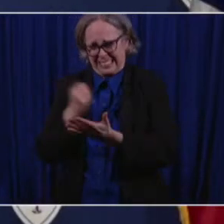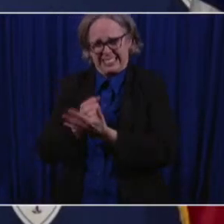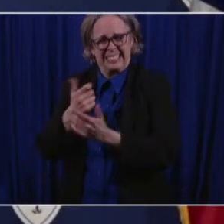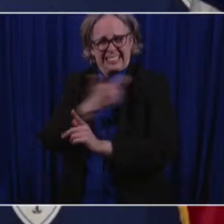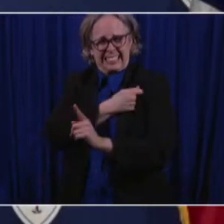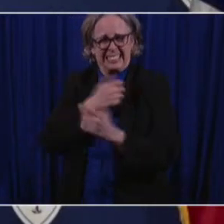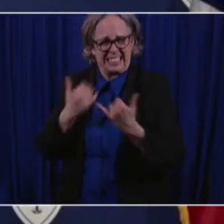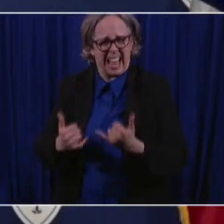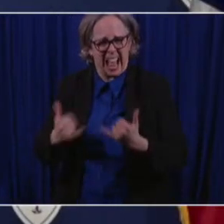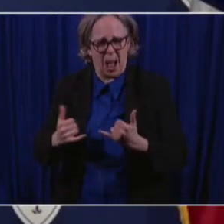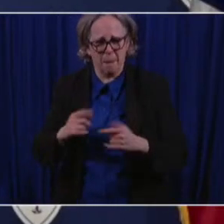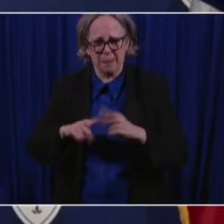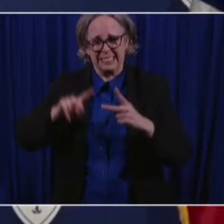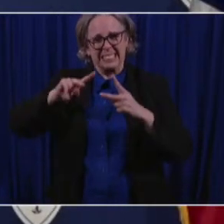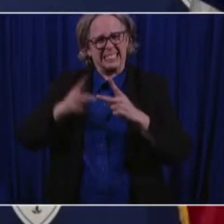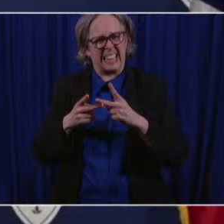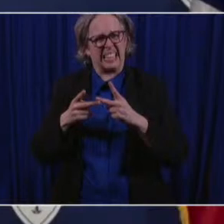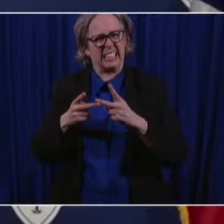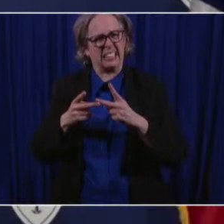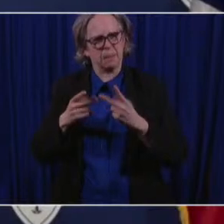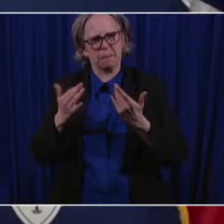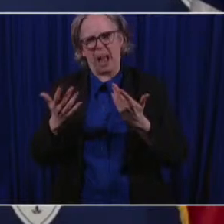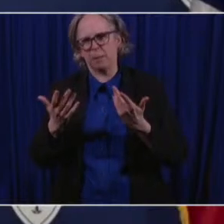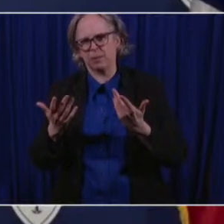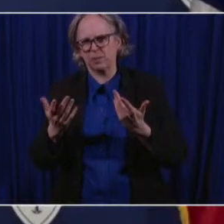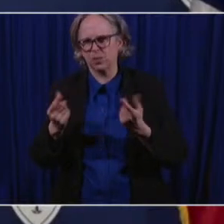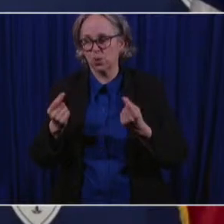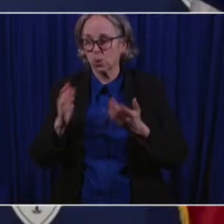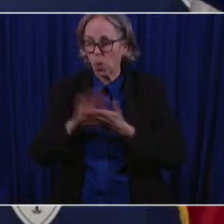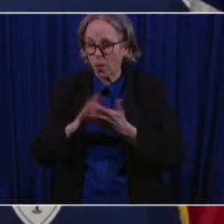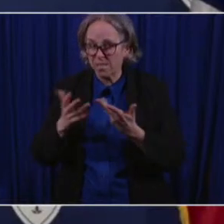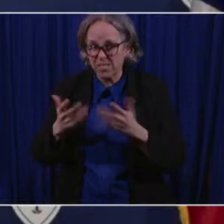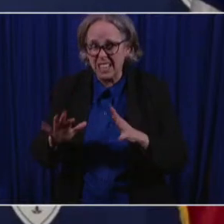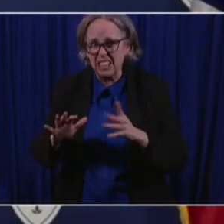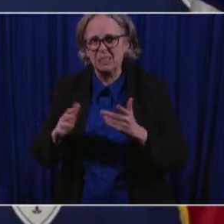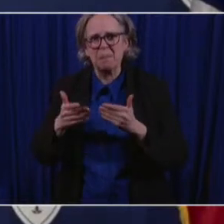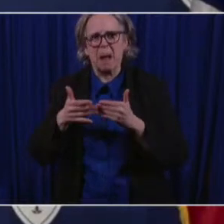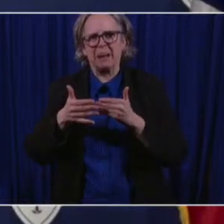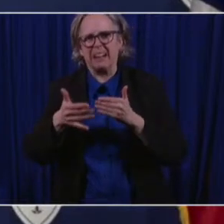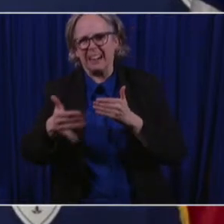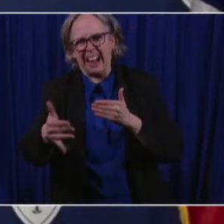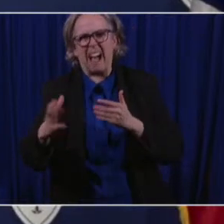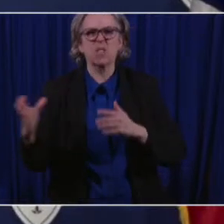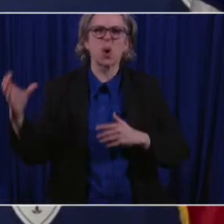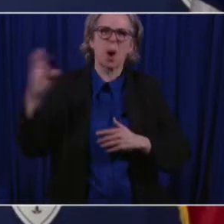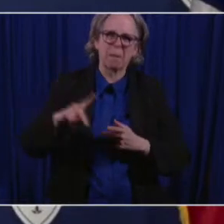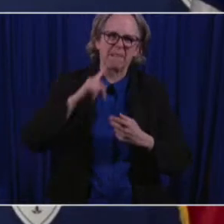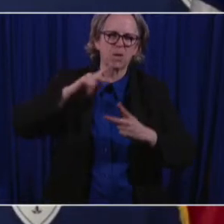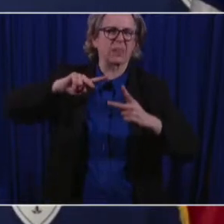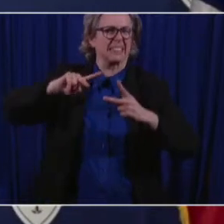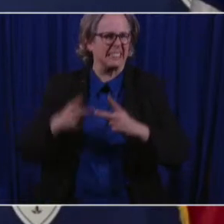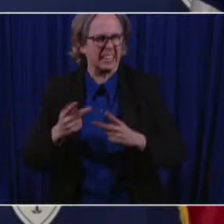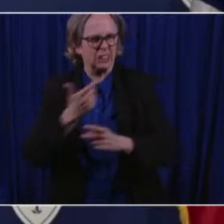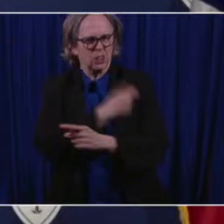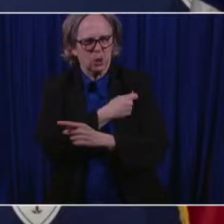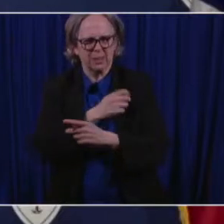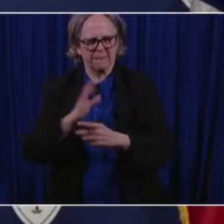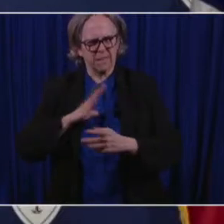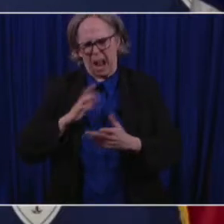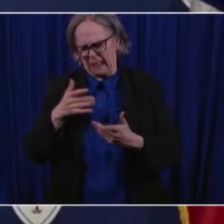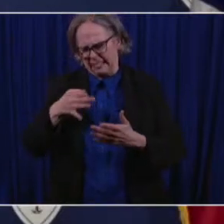later, and then they will have to come back to get that second shot. And look, we encourage every